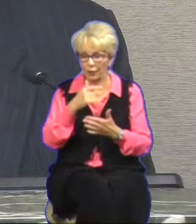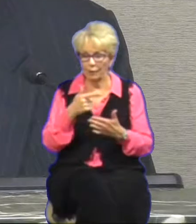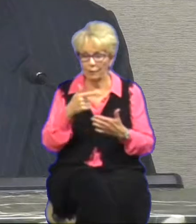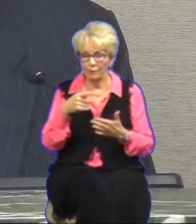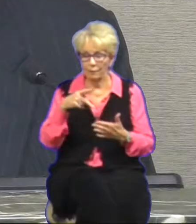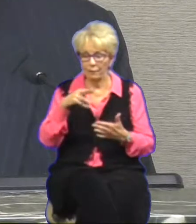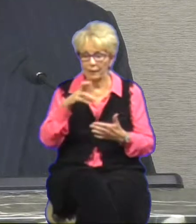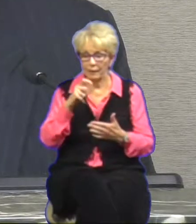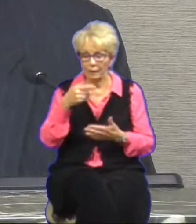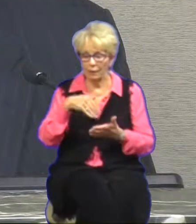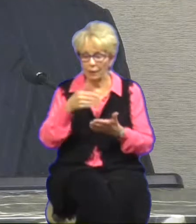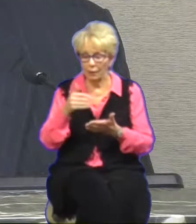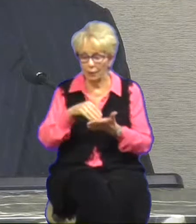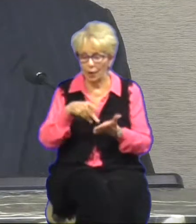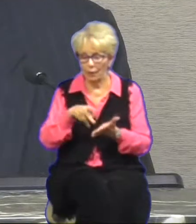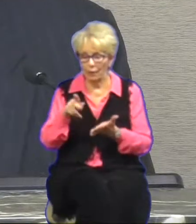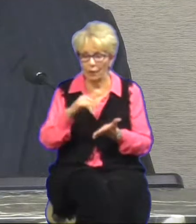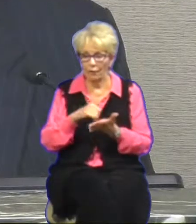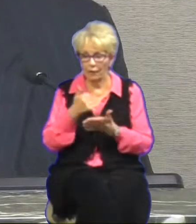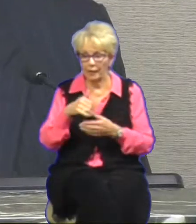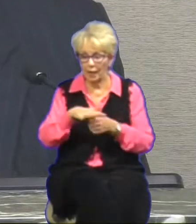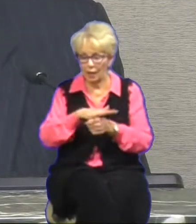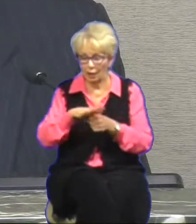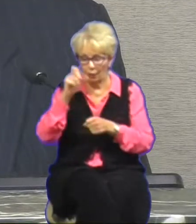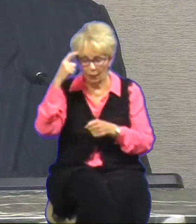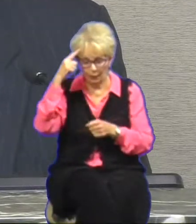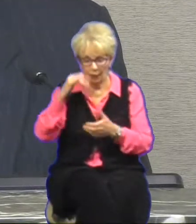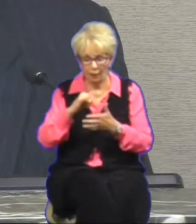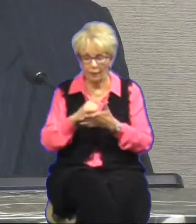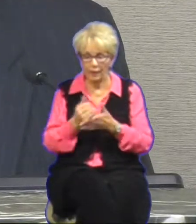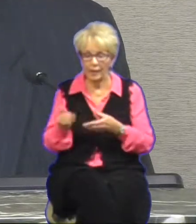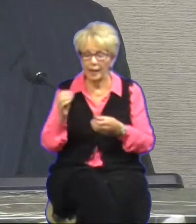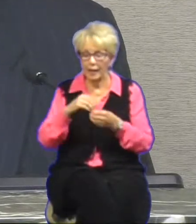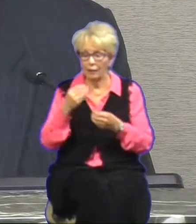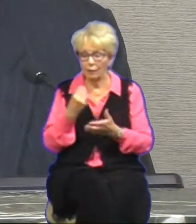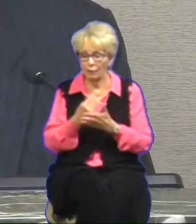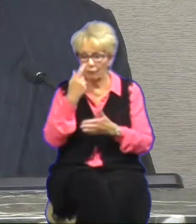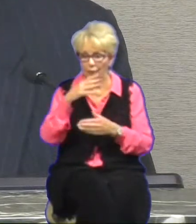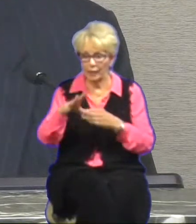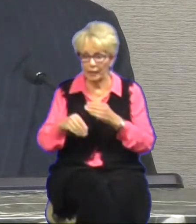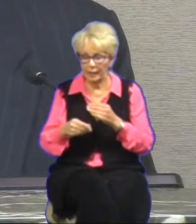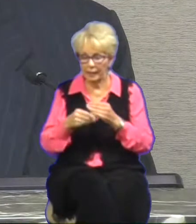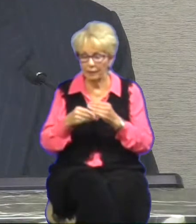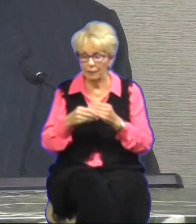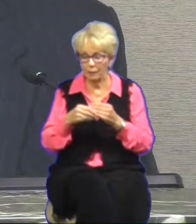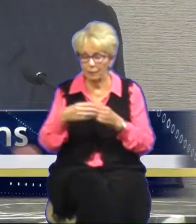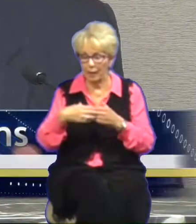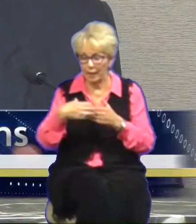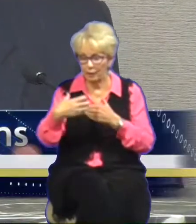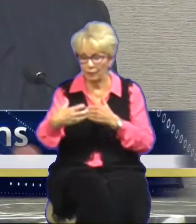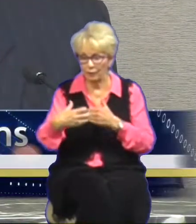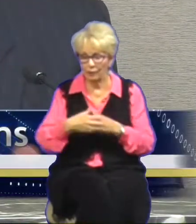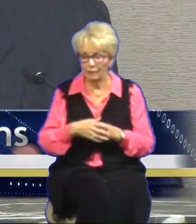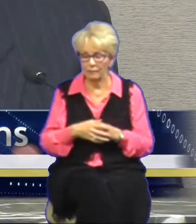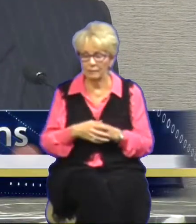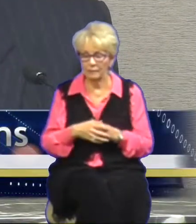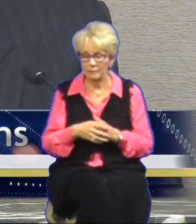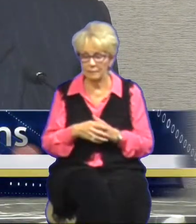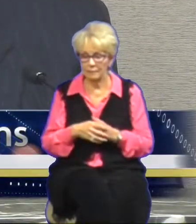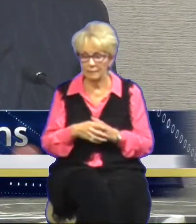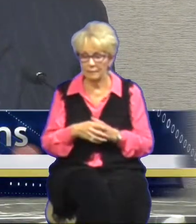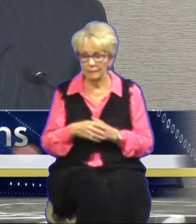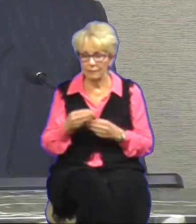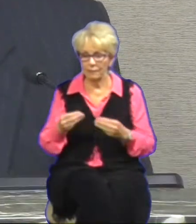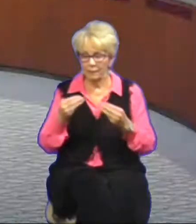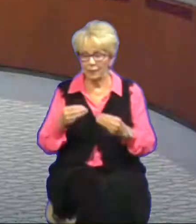priority reimbursement to any local government contributing extra funds for additional infrastructure development. Second. I have a